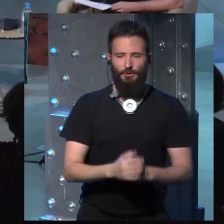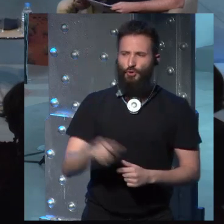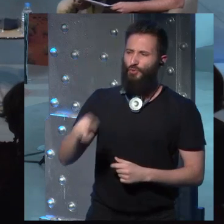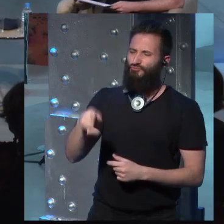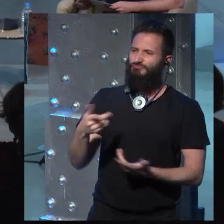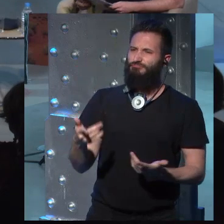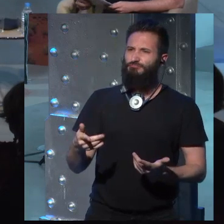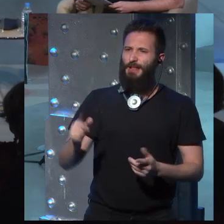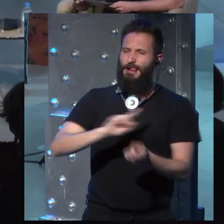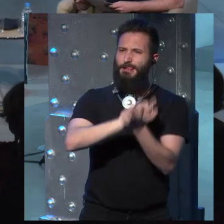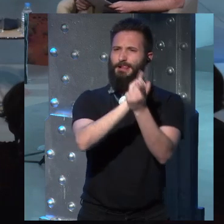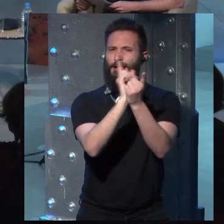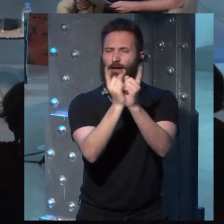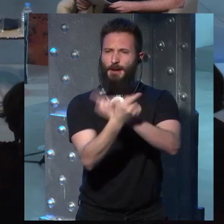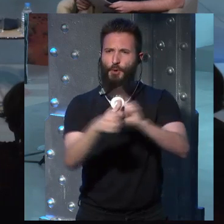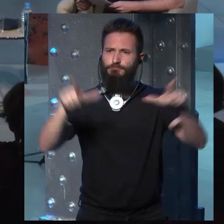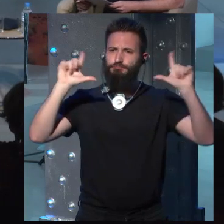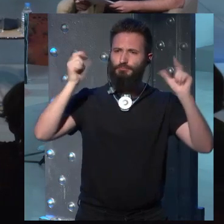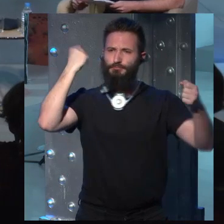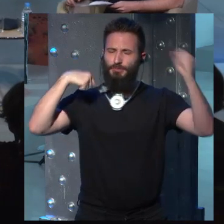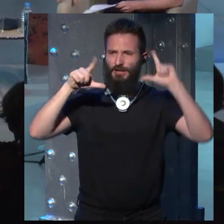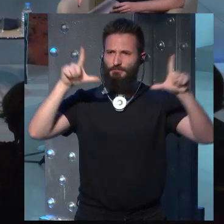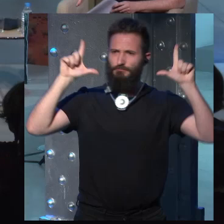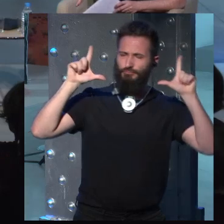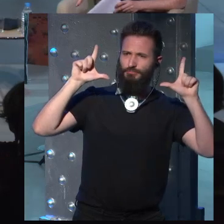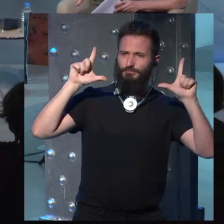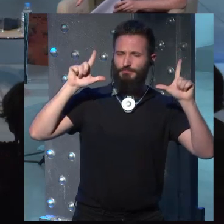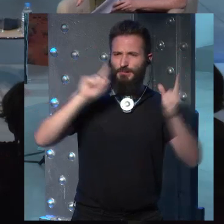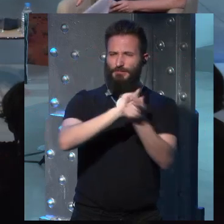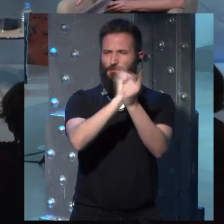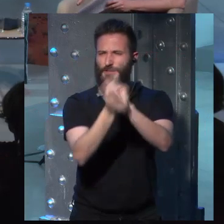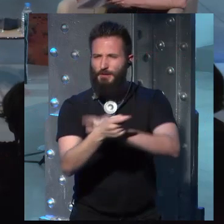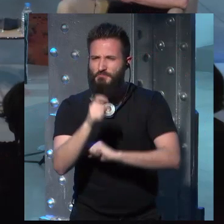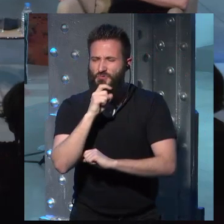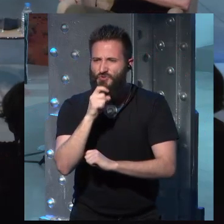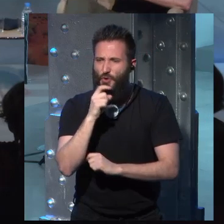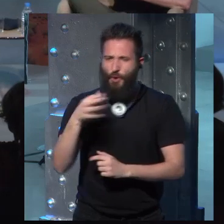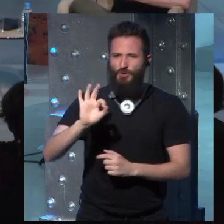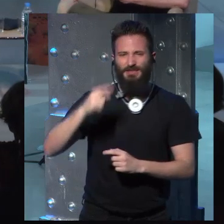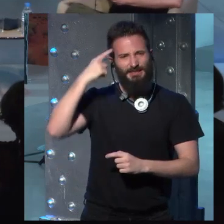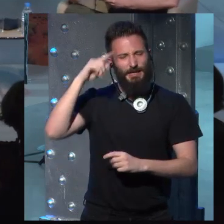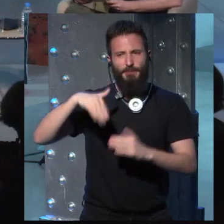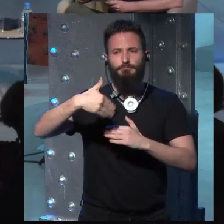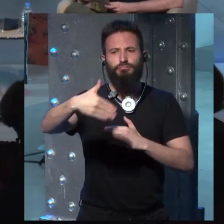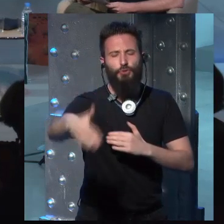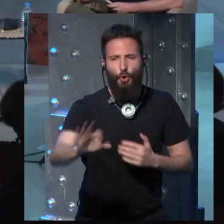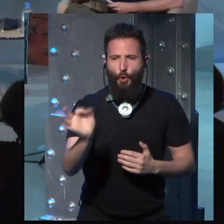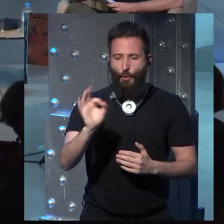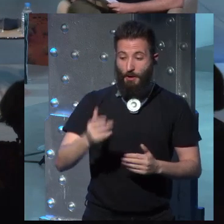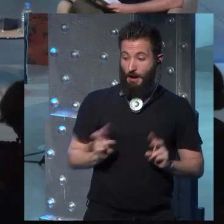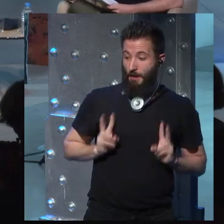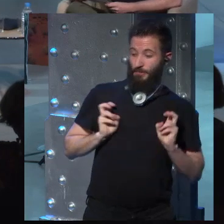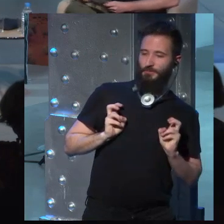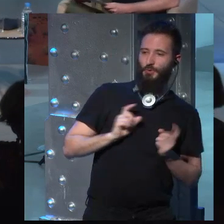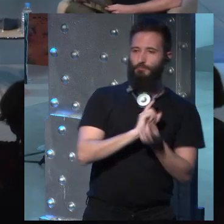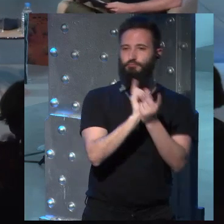tonight episode 2. How do you deal with that change? Are you aware about when is it going to happen